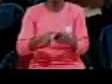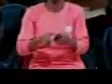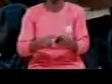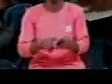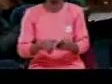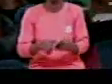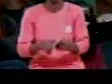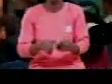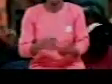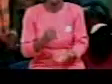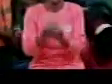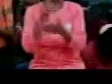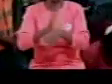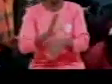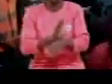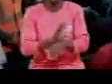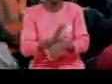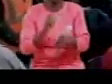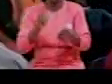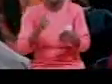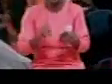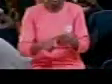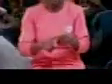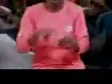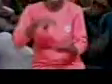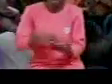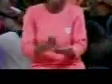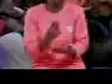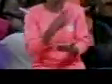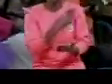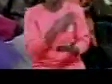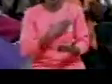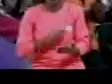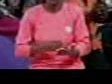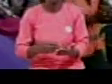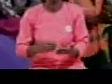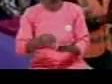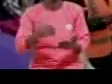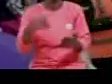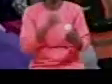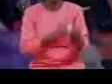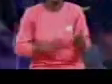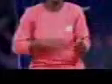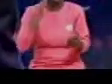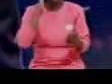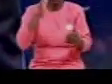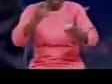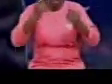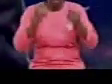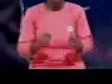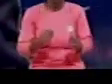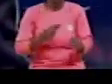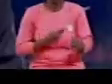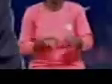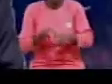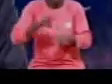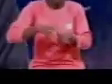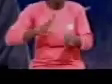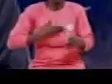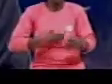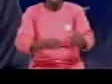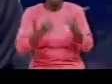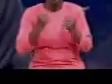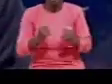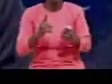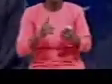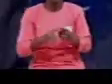up and be militant, that the Lord will quicken us to prepare, quicken us ourselves to be ready, that the